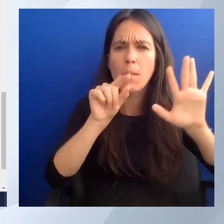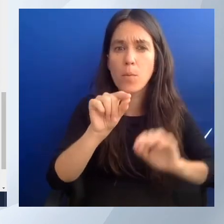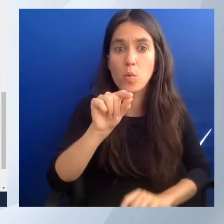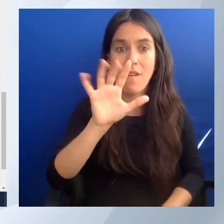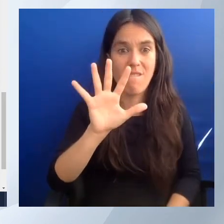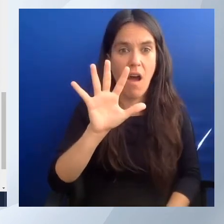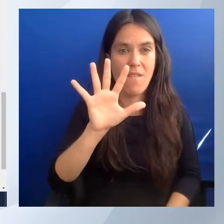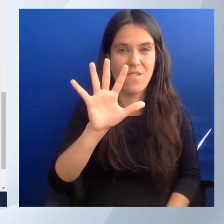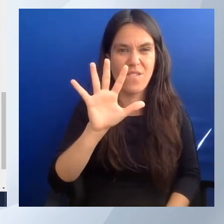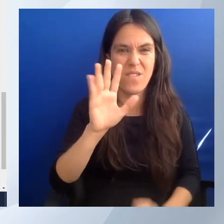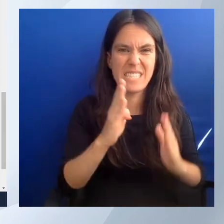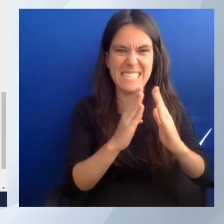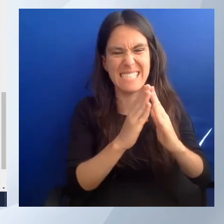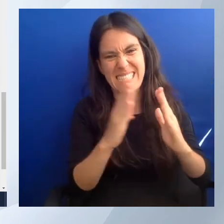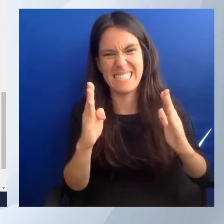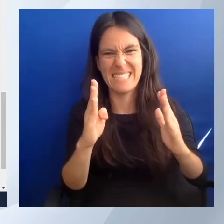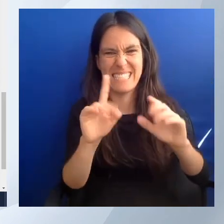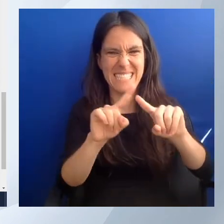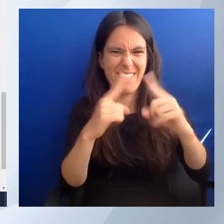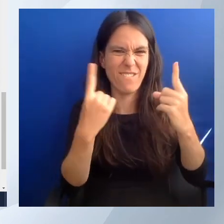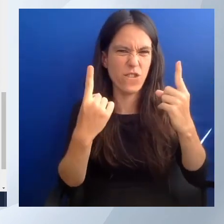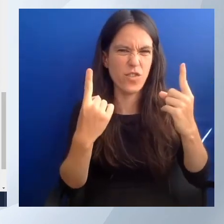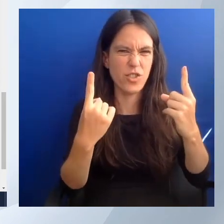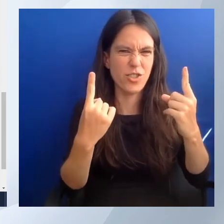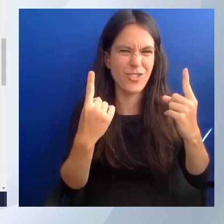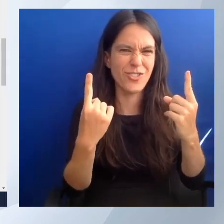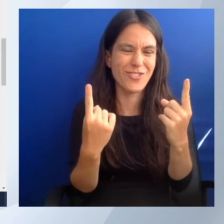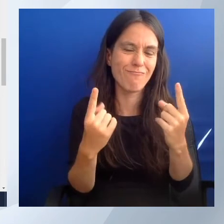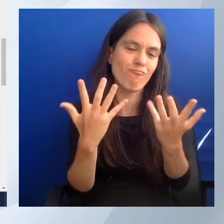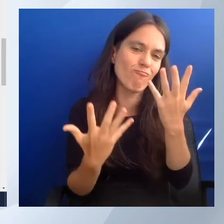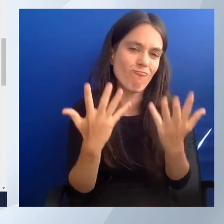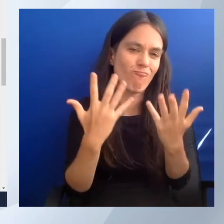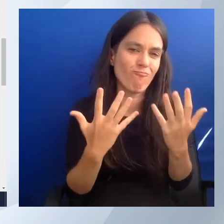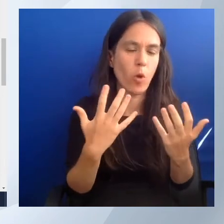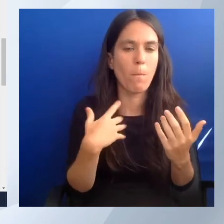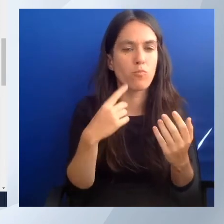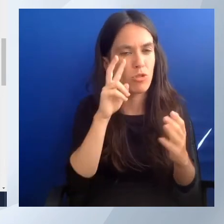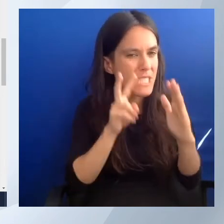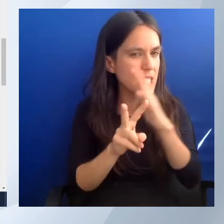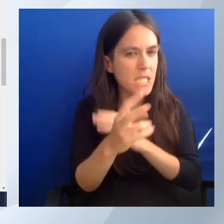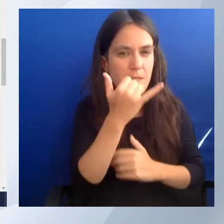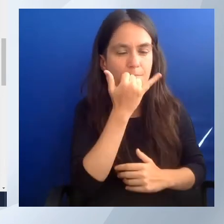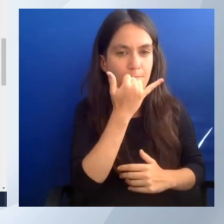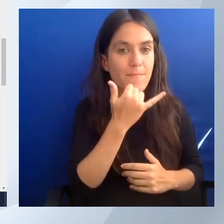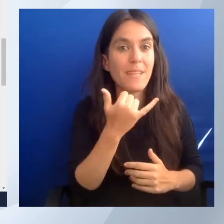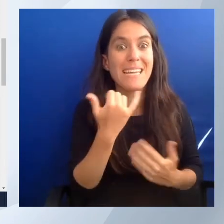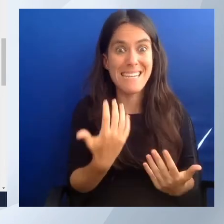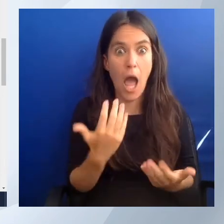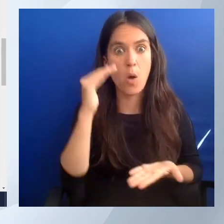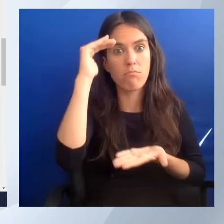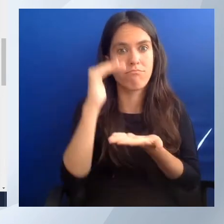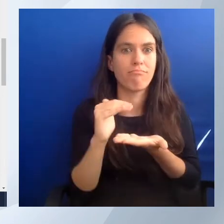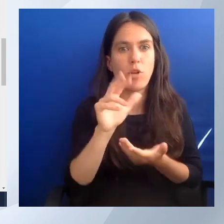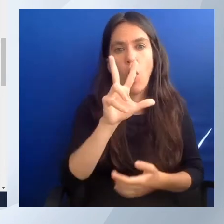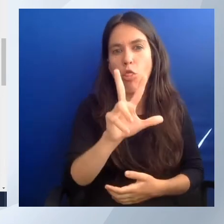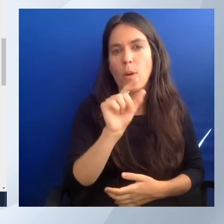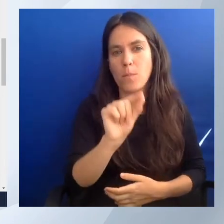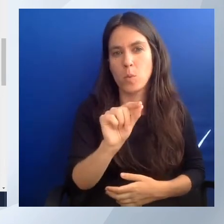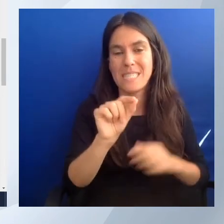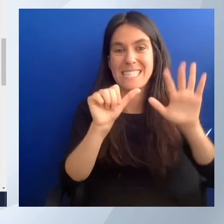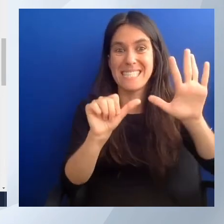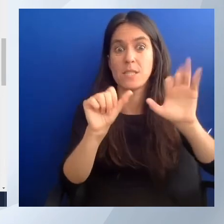difference in performance when predicting a defaulter, and now it's only 3.61%, so that's a lot